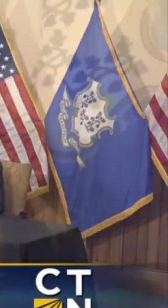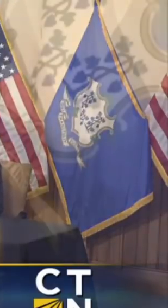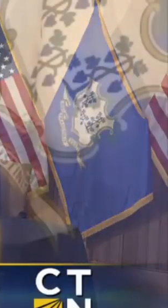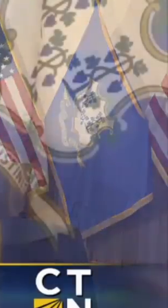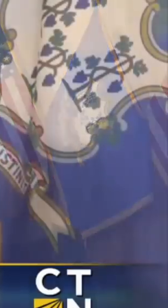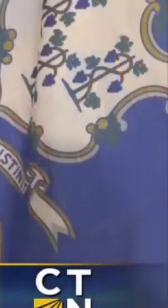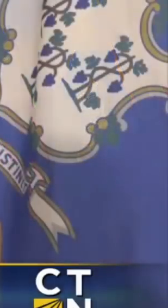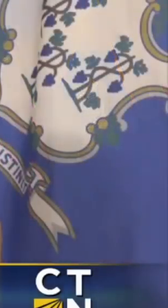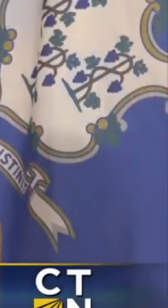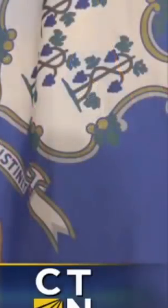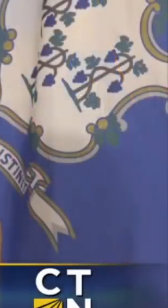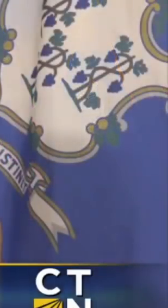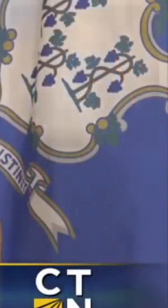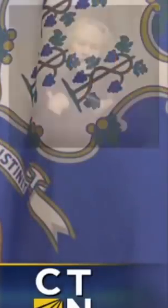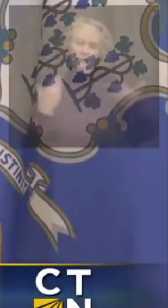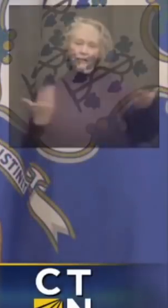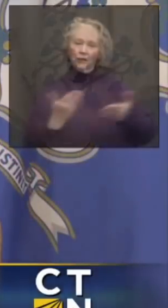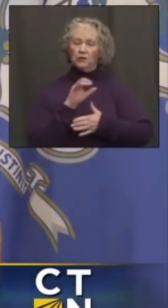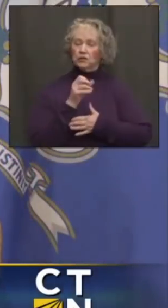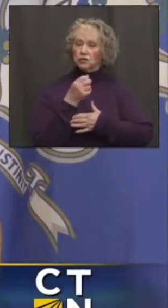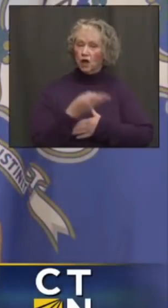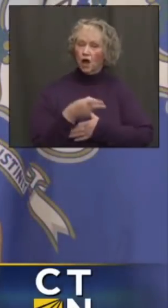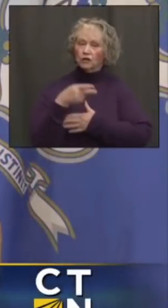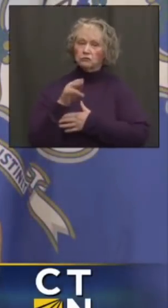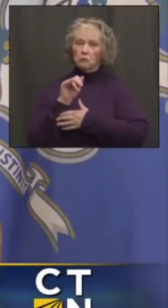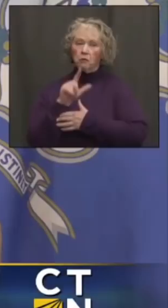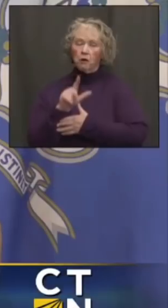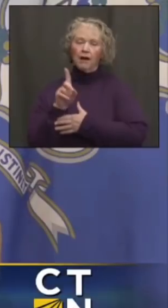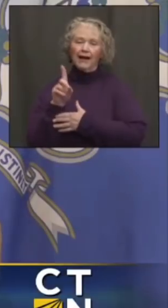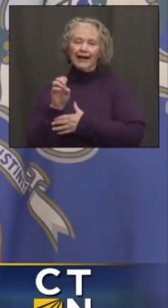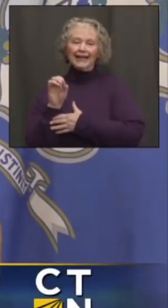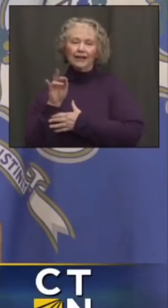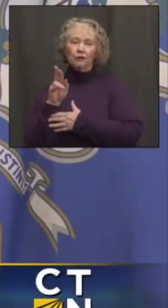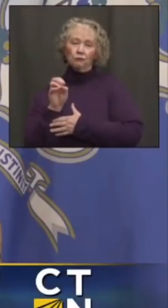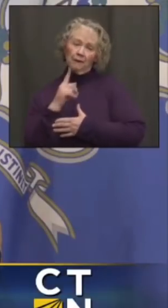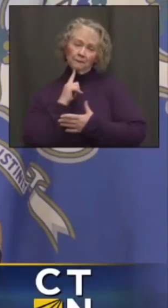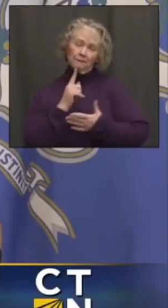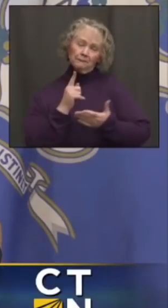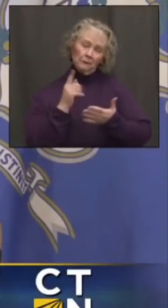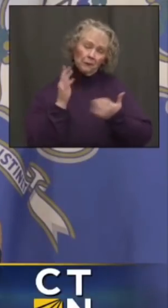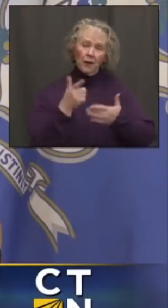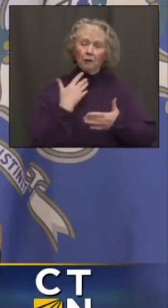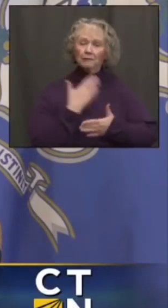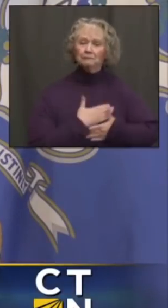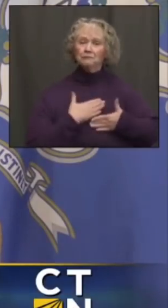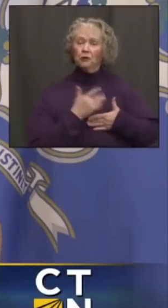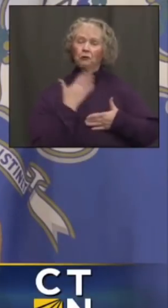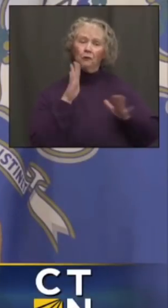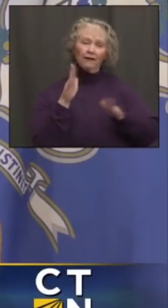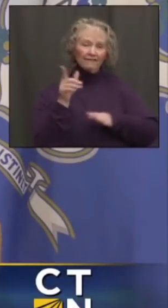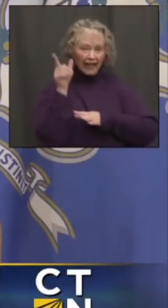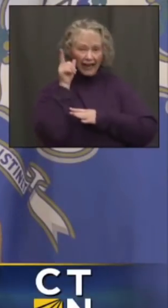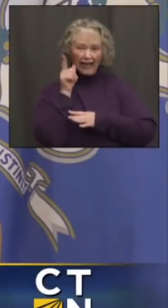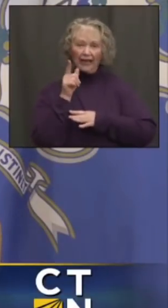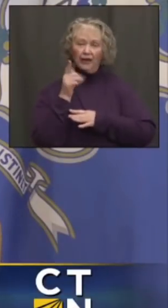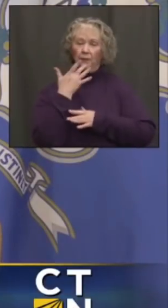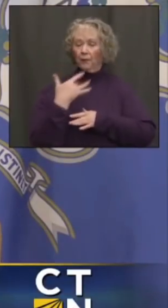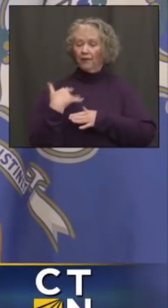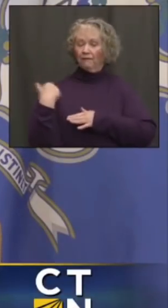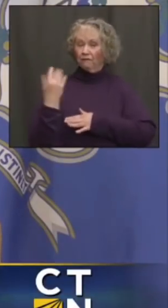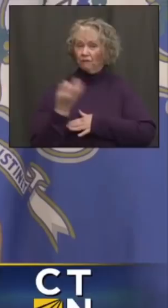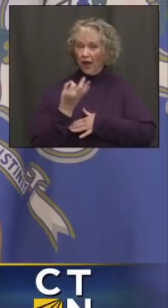All right, good afternoon, everybody. Here with Josh and Paul and Deirdre. I hope you had a great Lincoln's birthday on Friday and then Washington's birthday